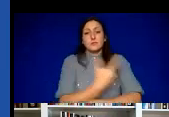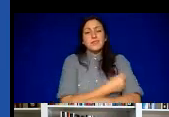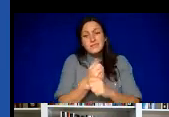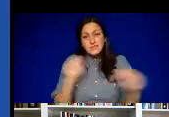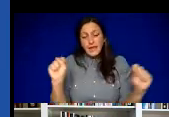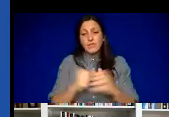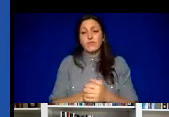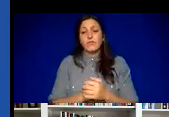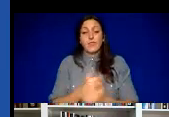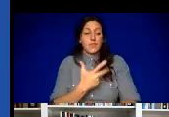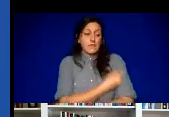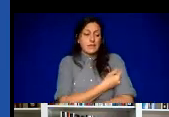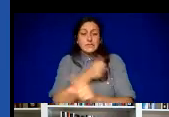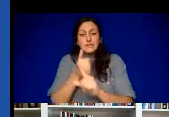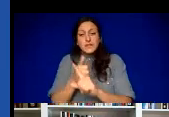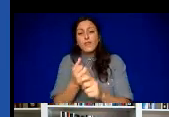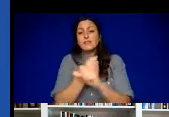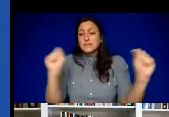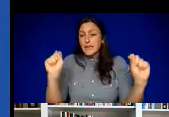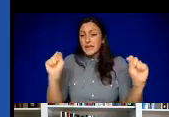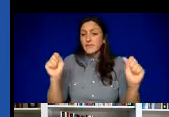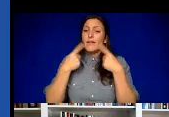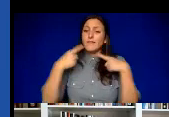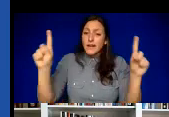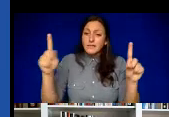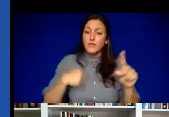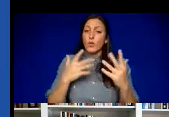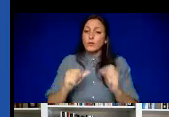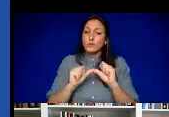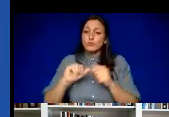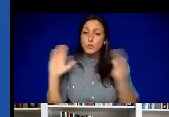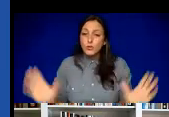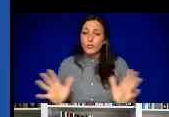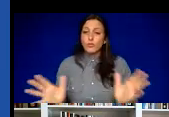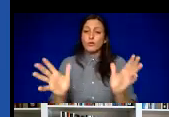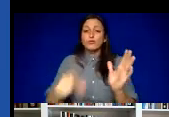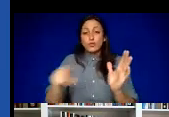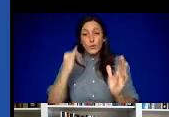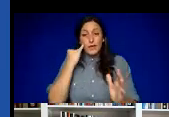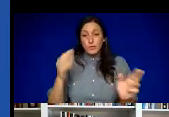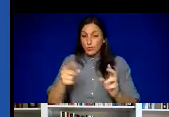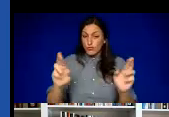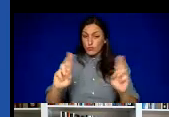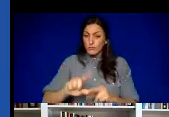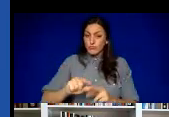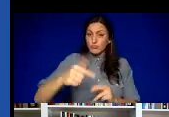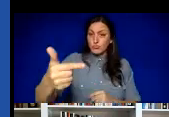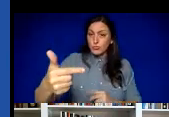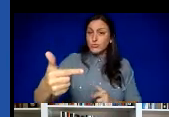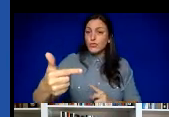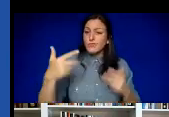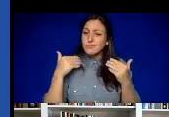and effective. We just want to continue to encourage Coloradans that when it's their turn, please go get your